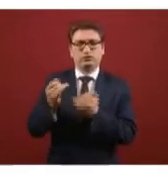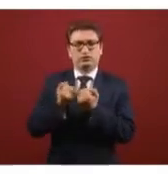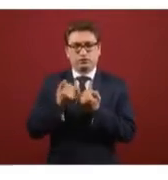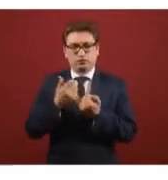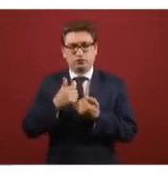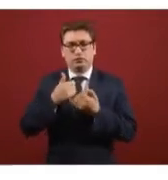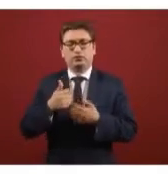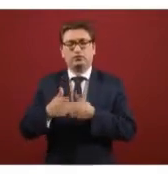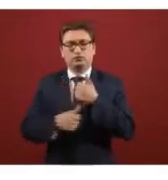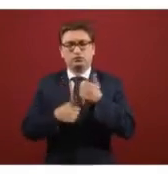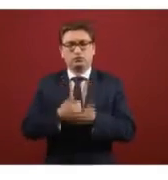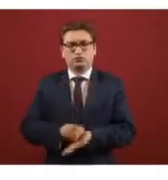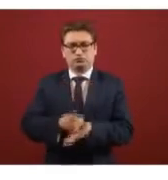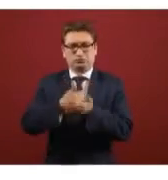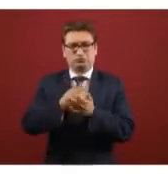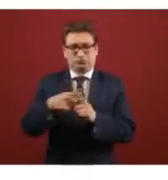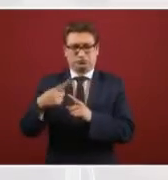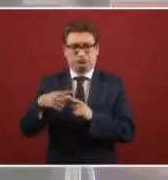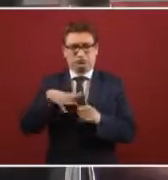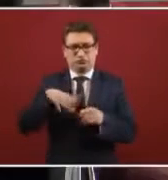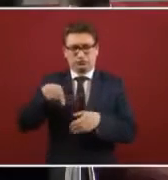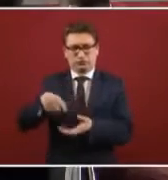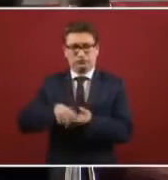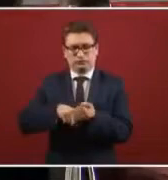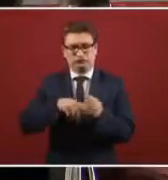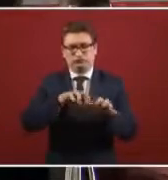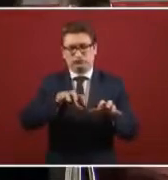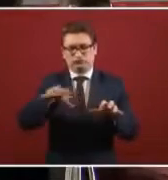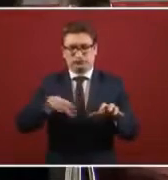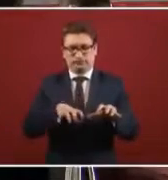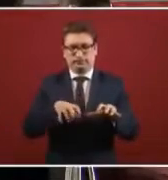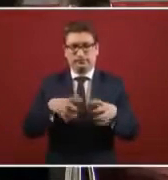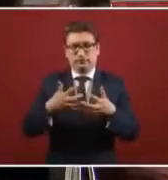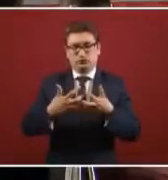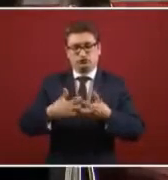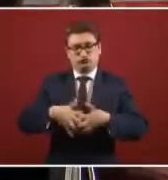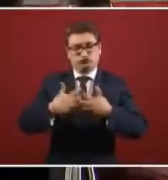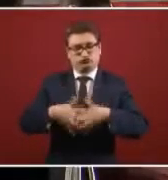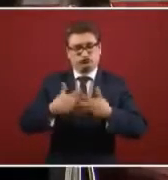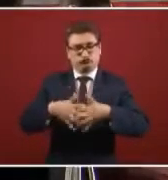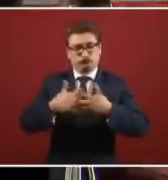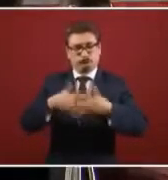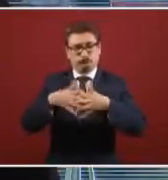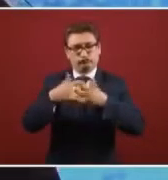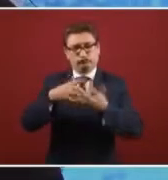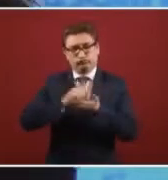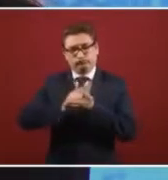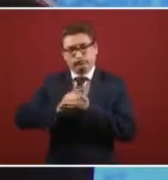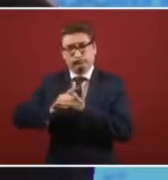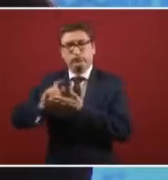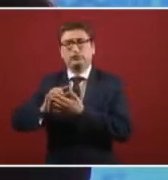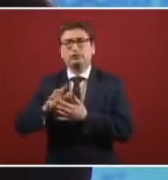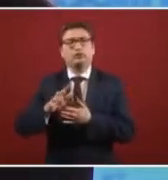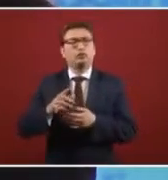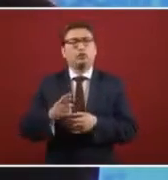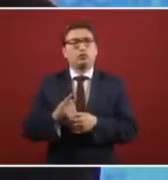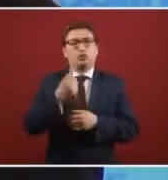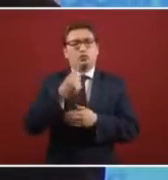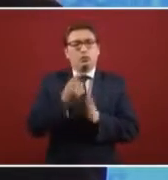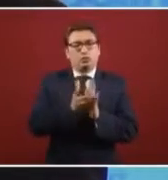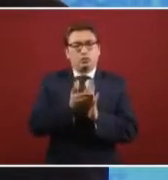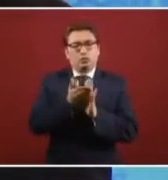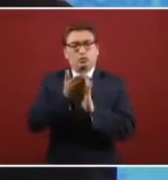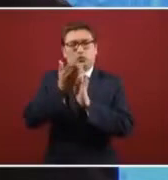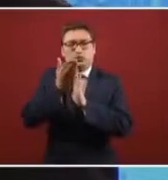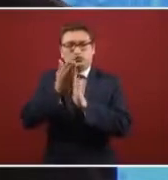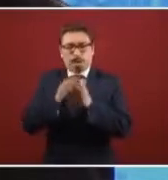En integration su of operación, emergency services. una refinería como A refinery tiempo mínimo with a de vida minimum útil